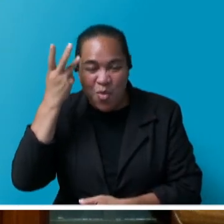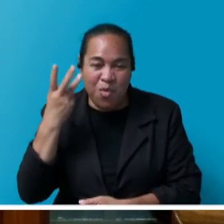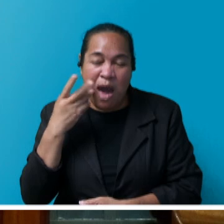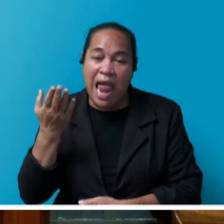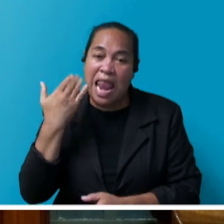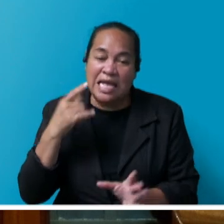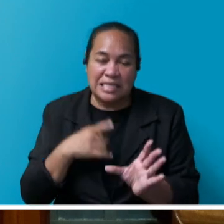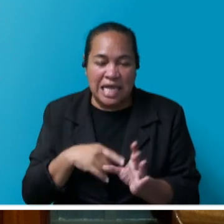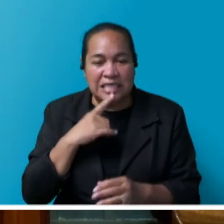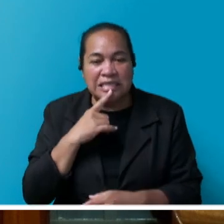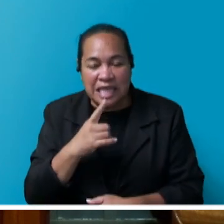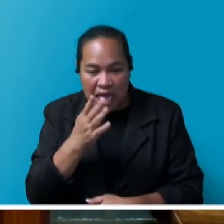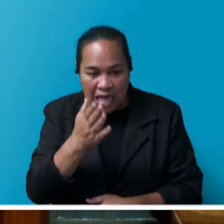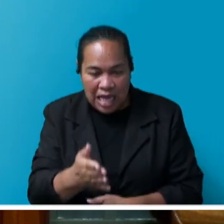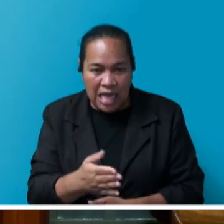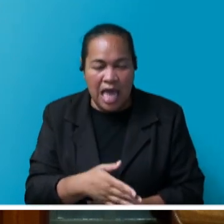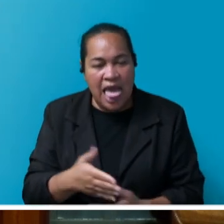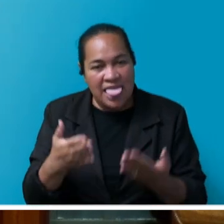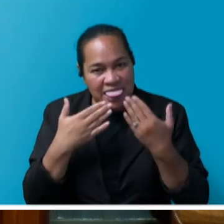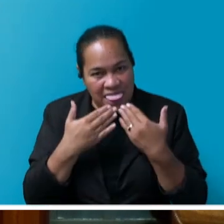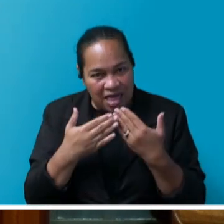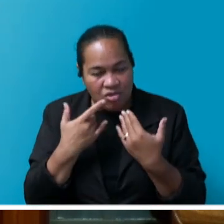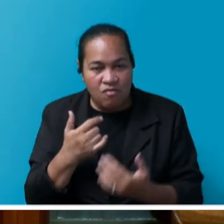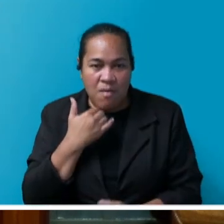said, "Thank you very much.